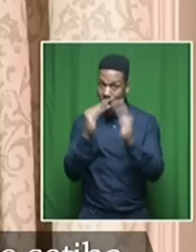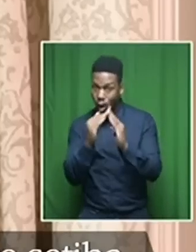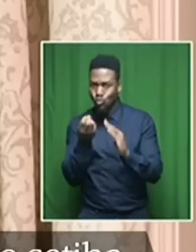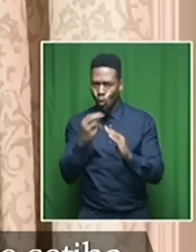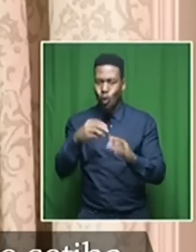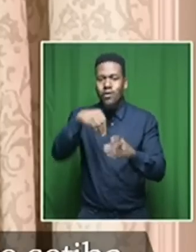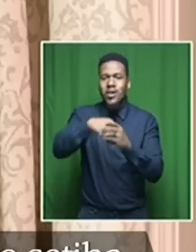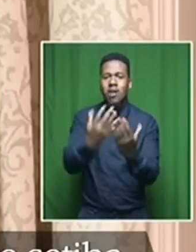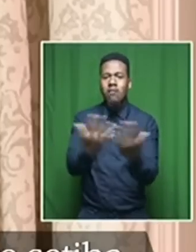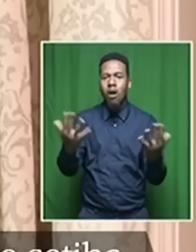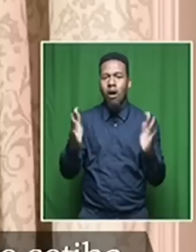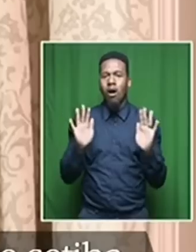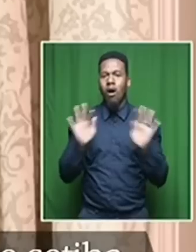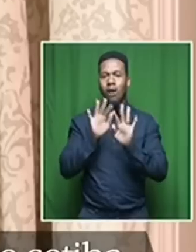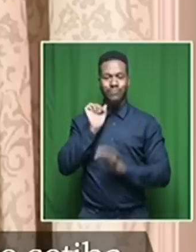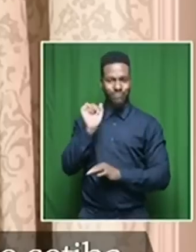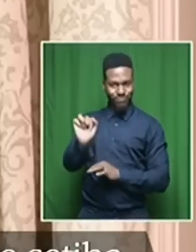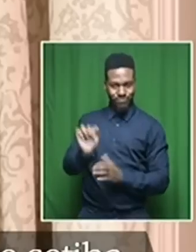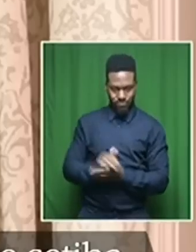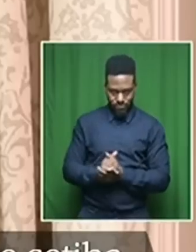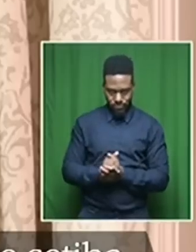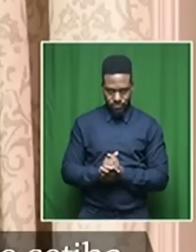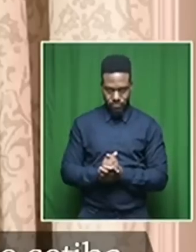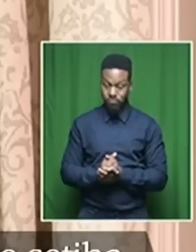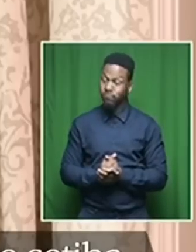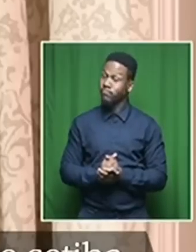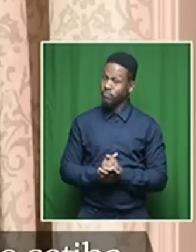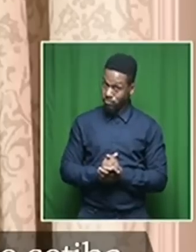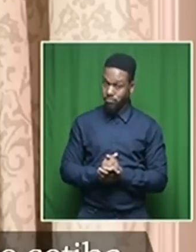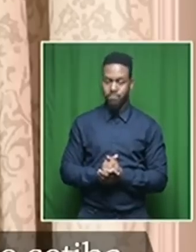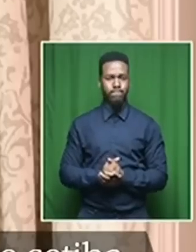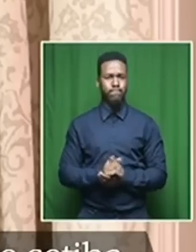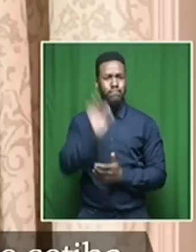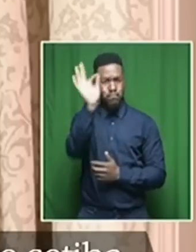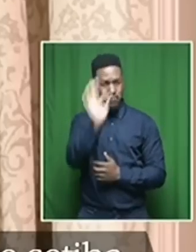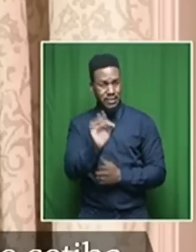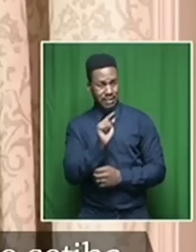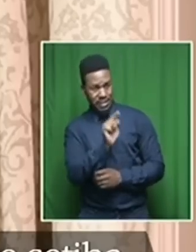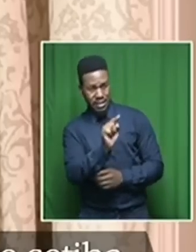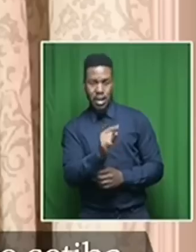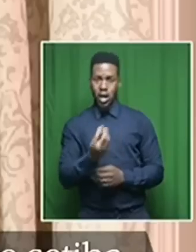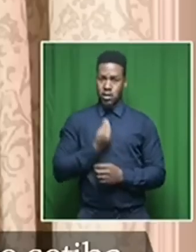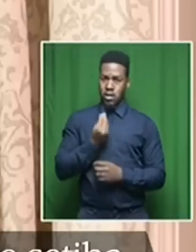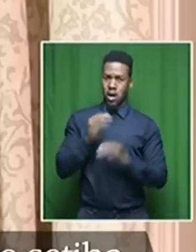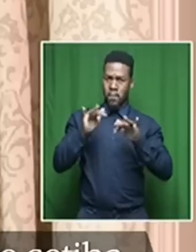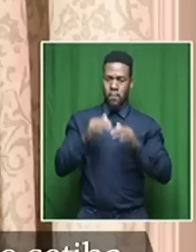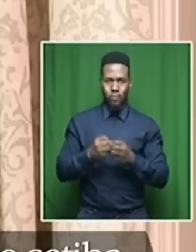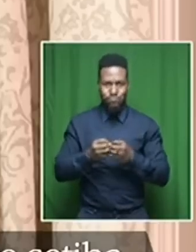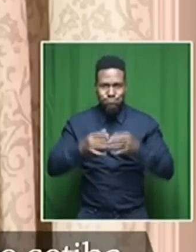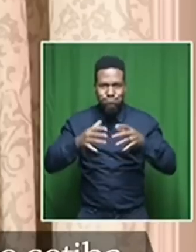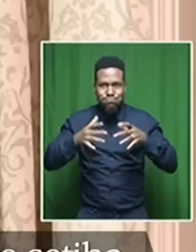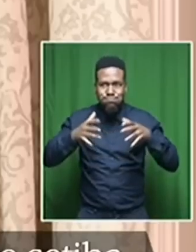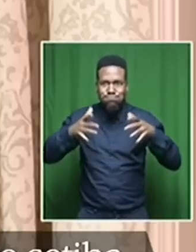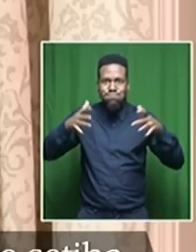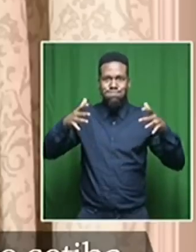yards. The proportion of young people in education has grown dramatically.